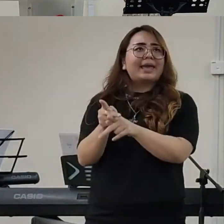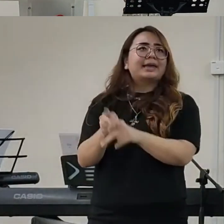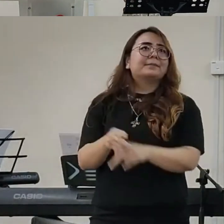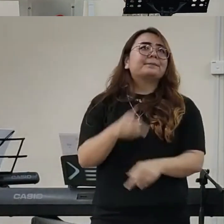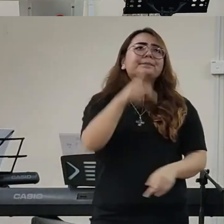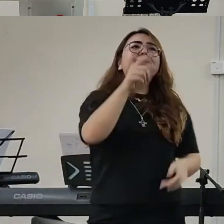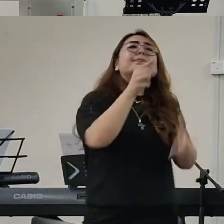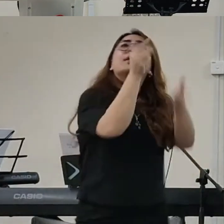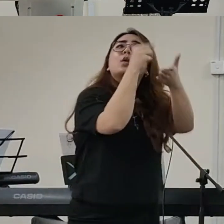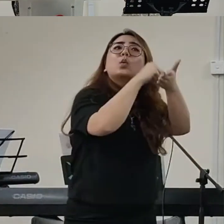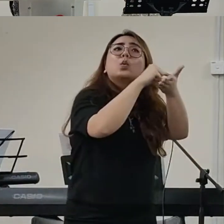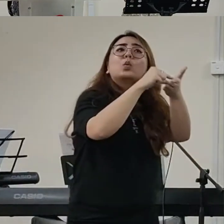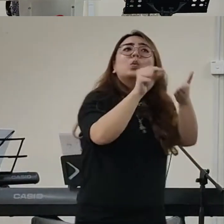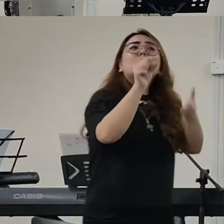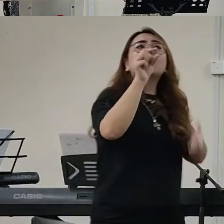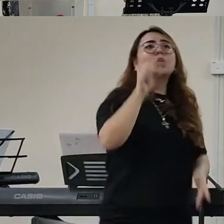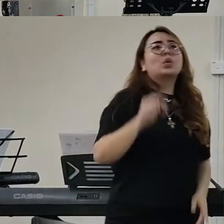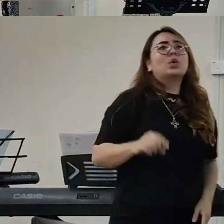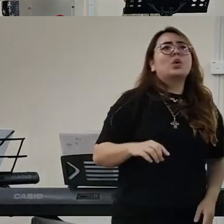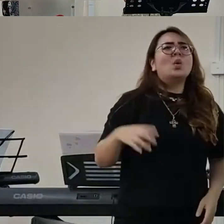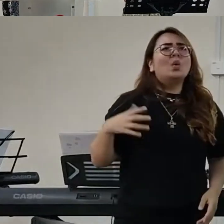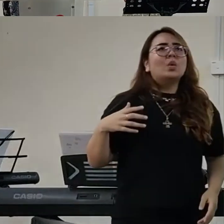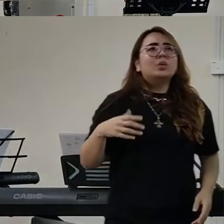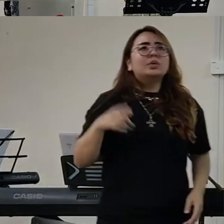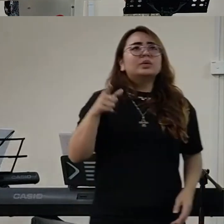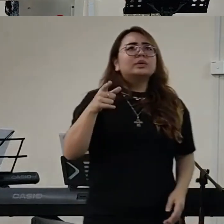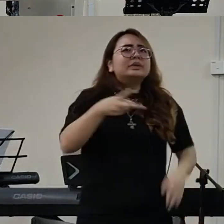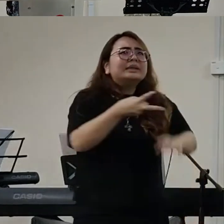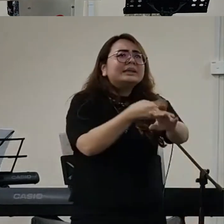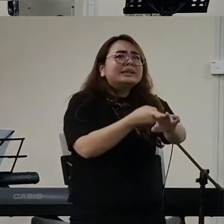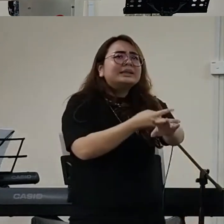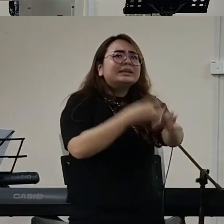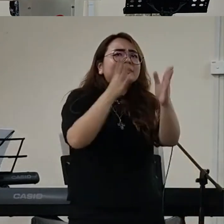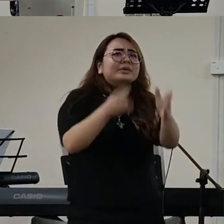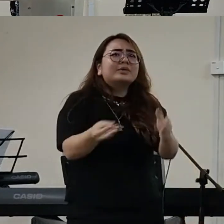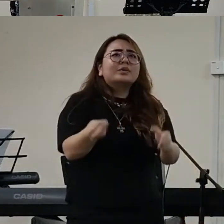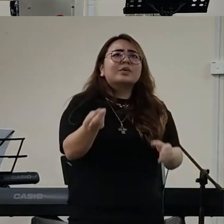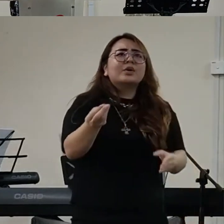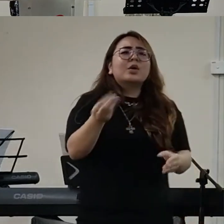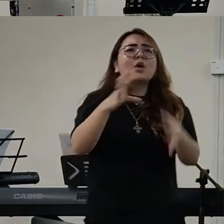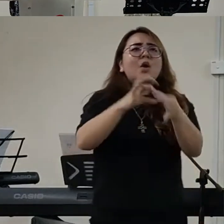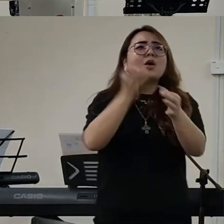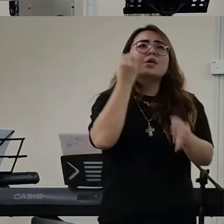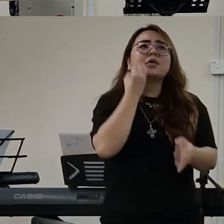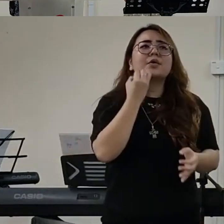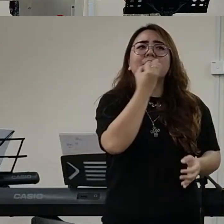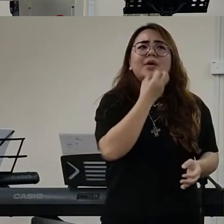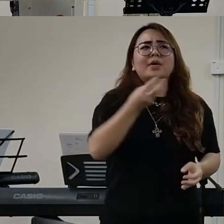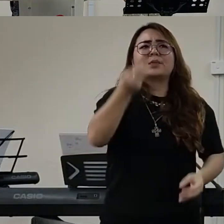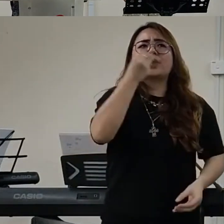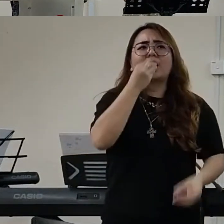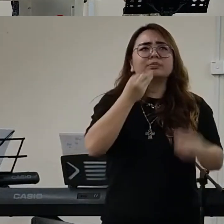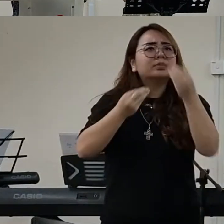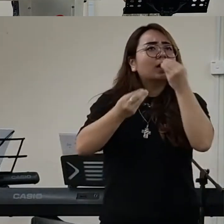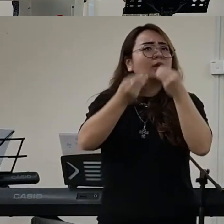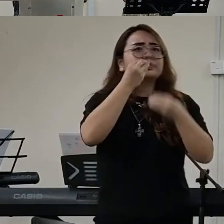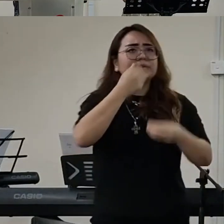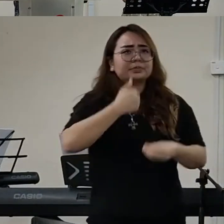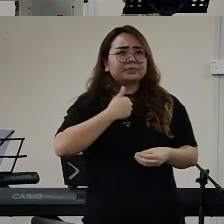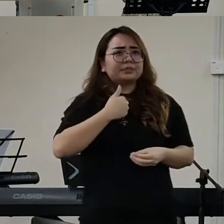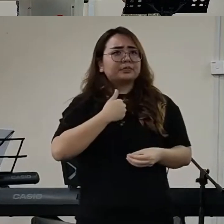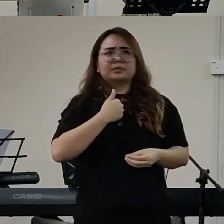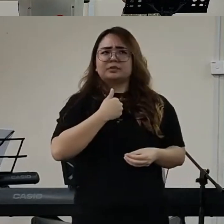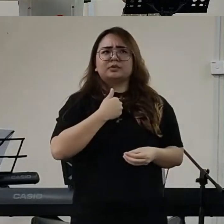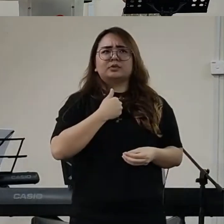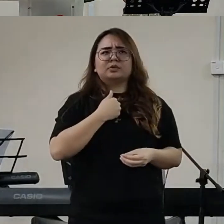out, woe! Woe to the shepherds of Israel who feed themselves. Should not the shepherds feed